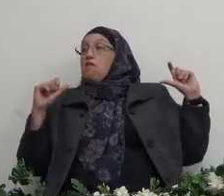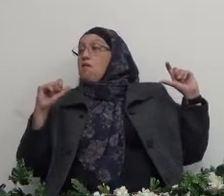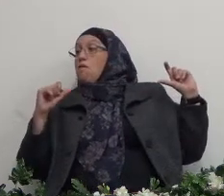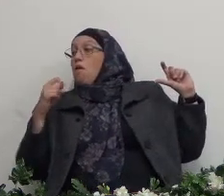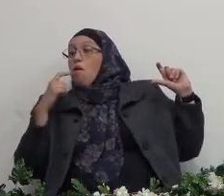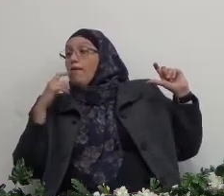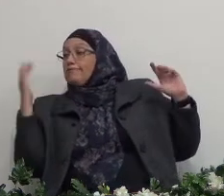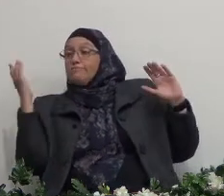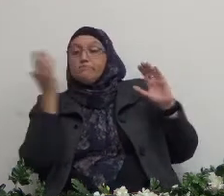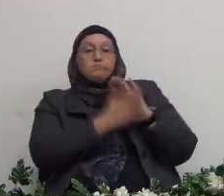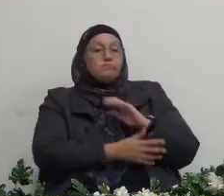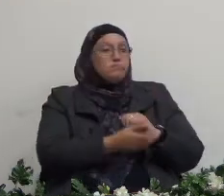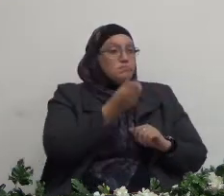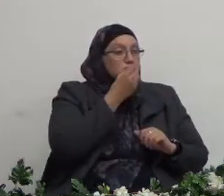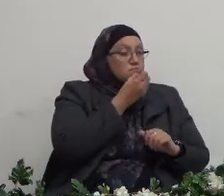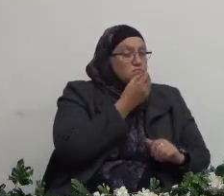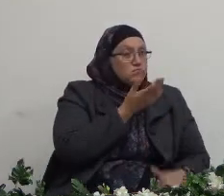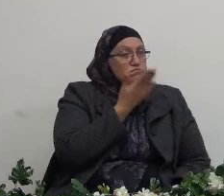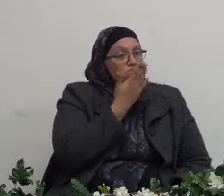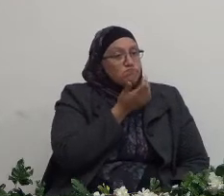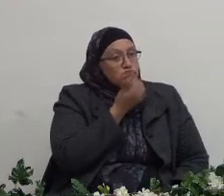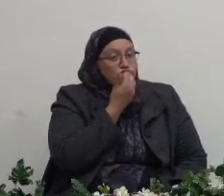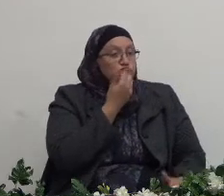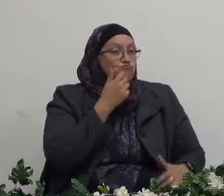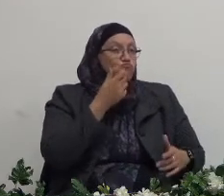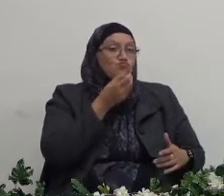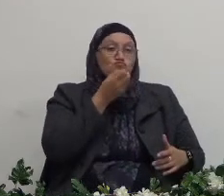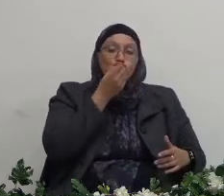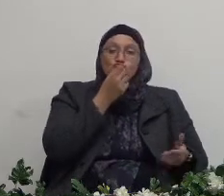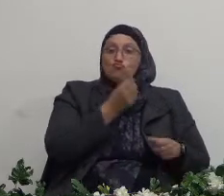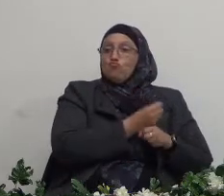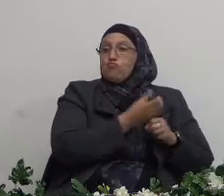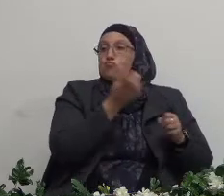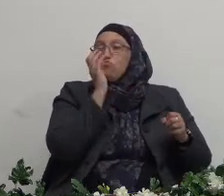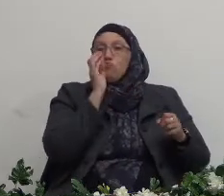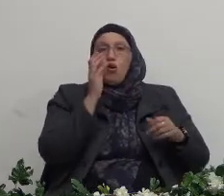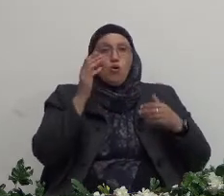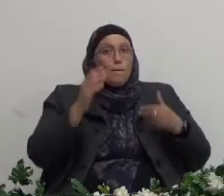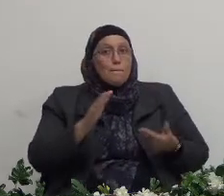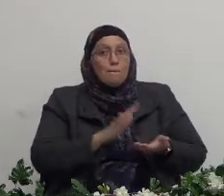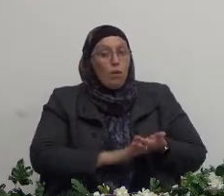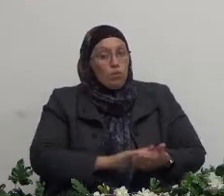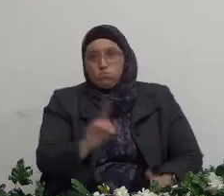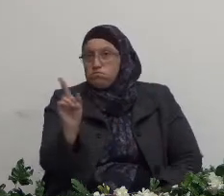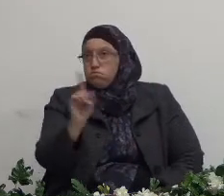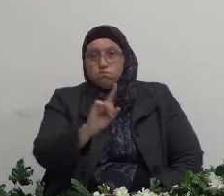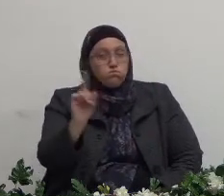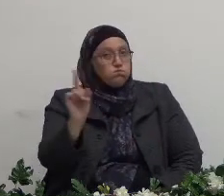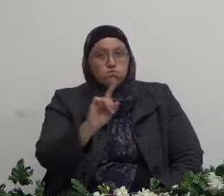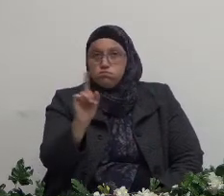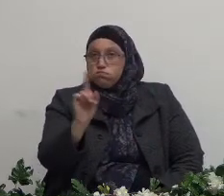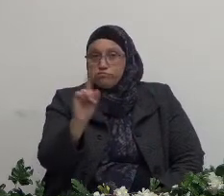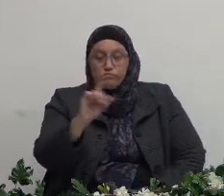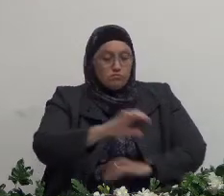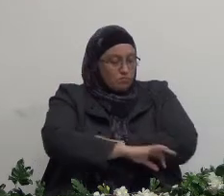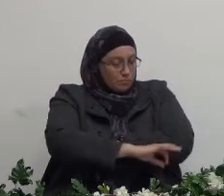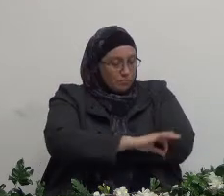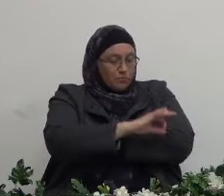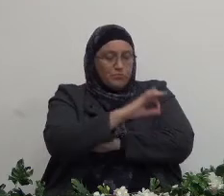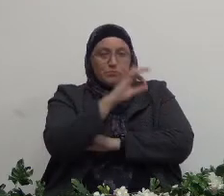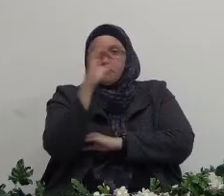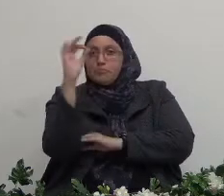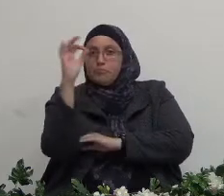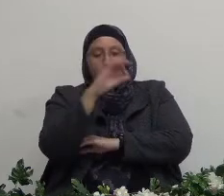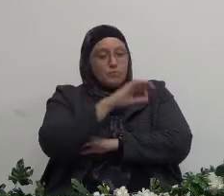might have anything to consume. In Shahr Ramadan, they can't have a single thing. They can't eat anything whatsoever. This is